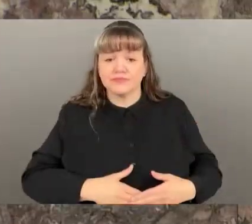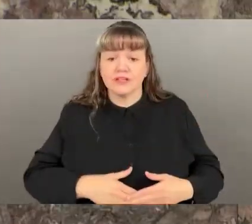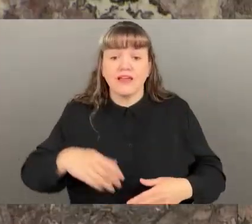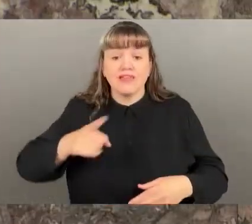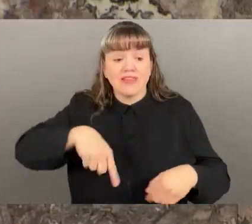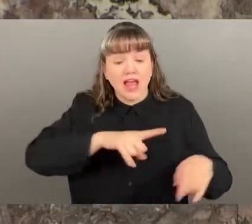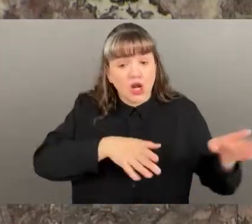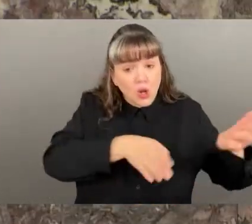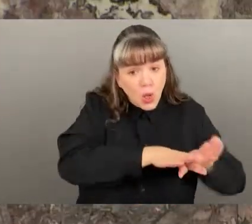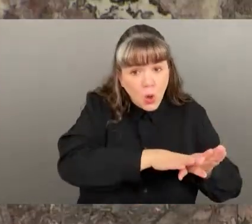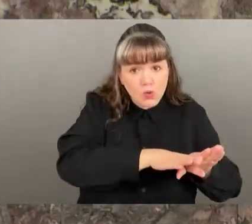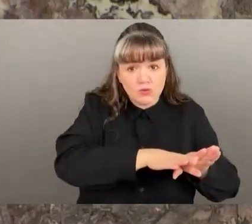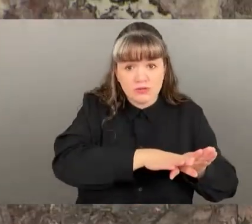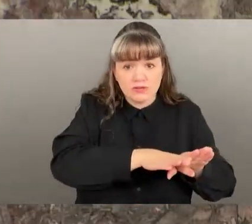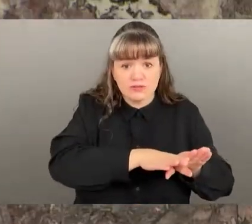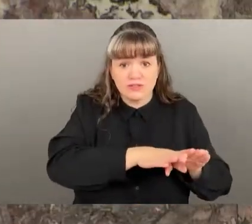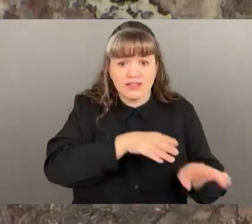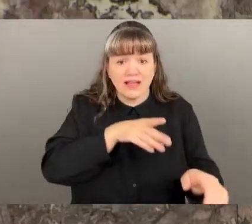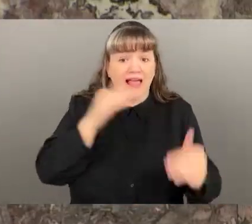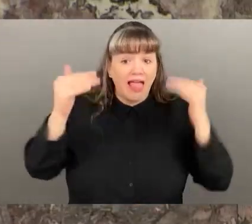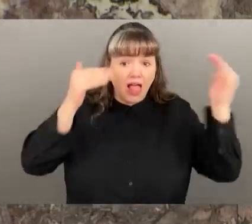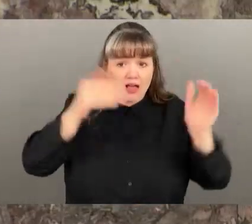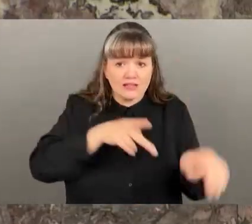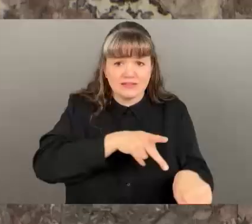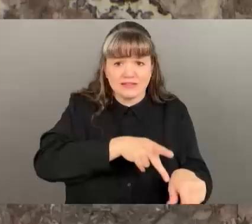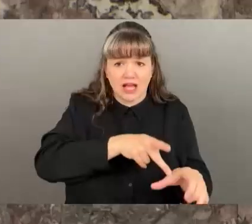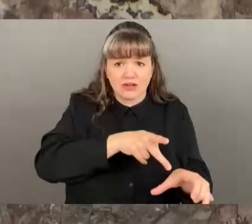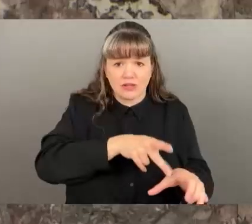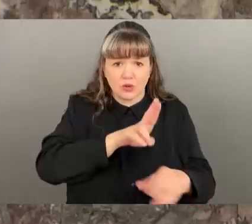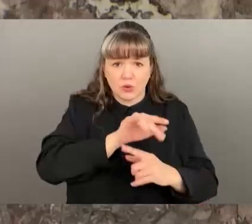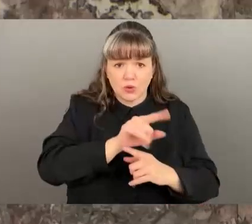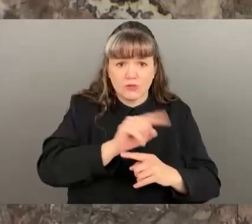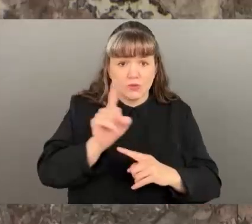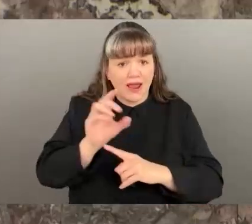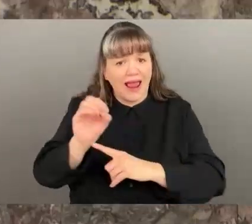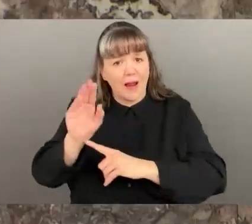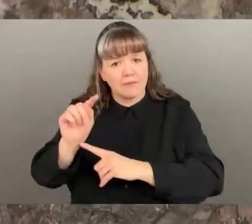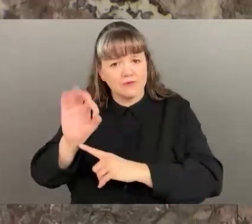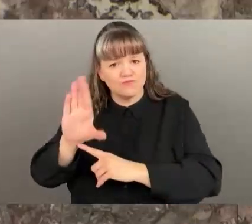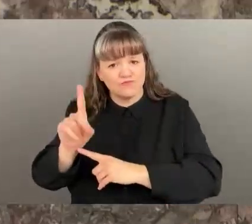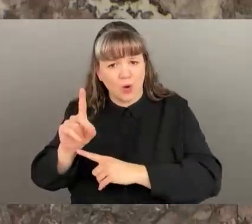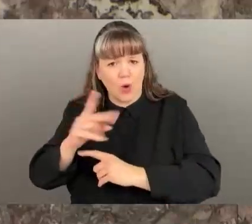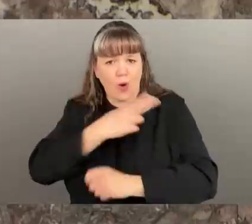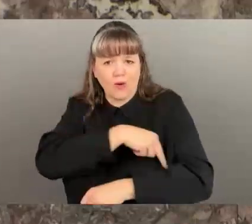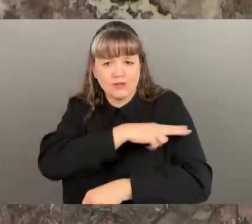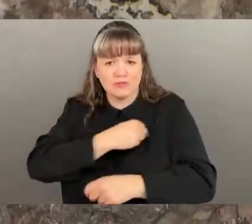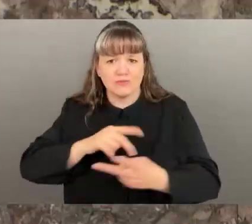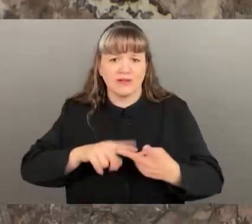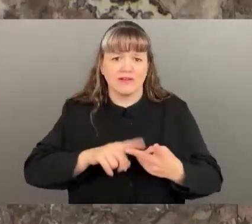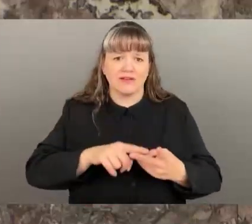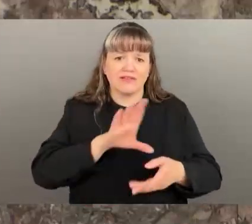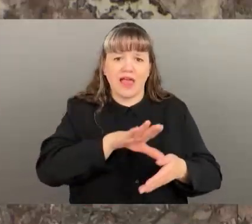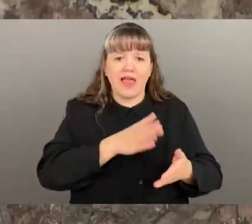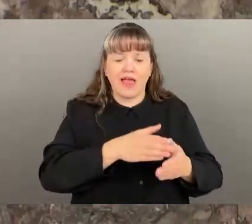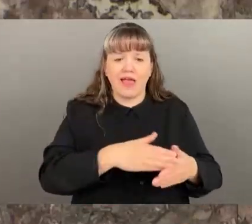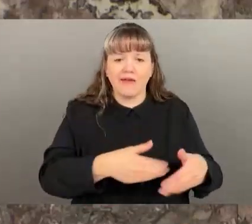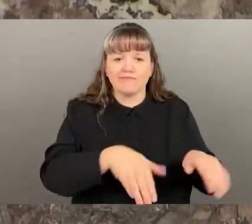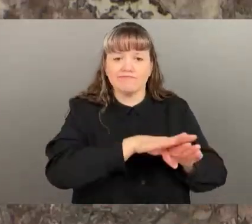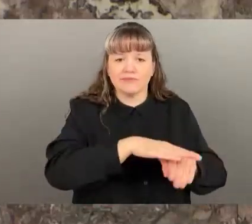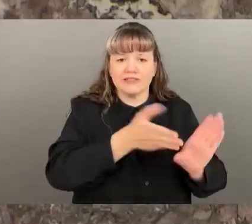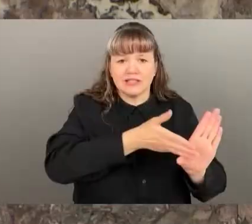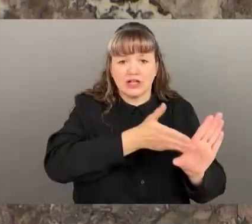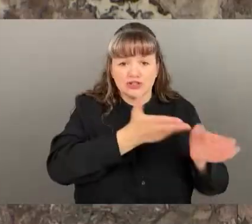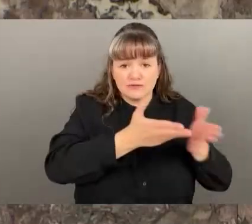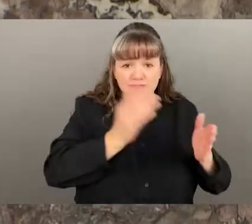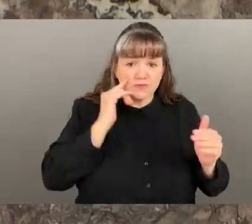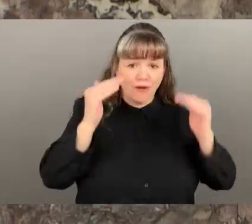eliminating psychology services for adult rehabilitation at the Royal Inland Hospital, closing the only withdrawal management program in